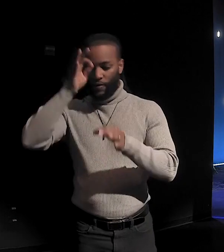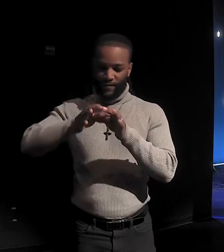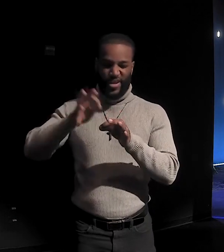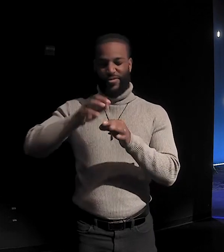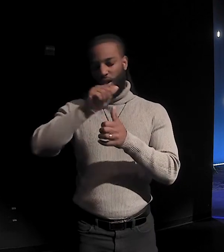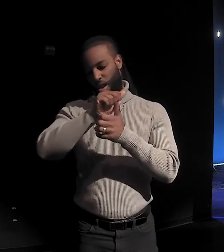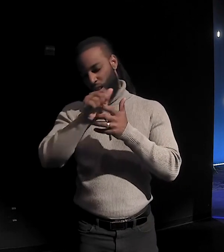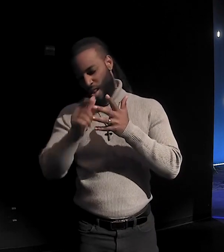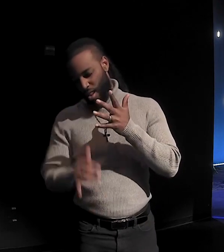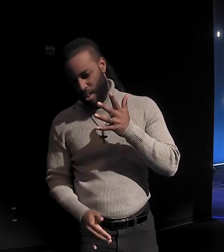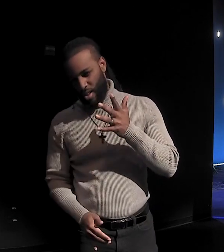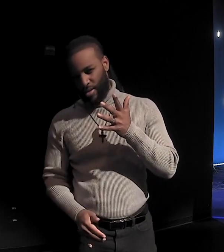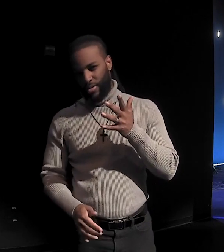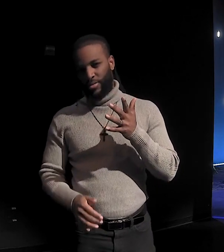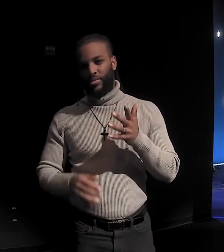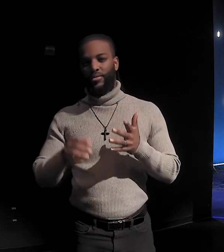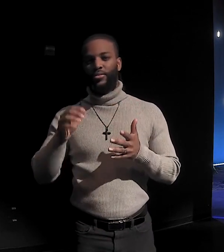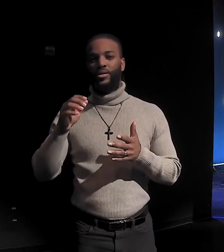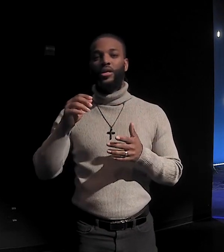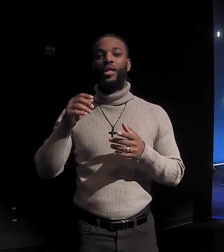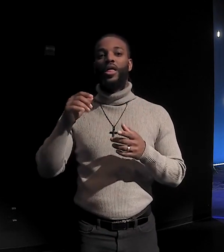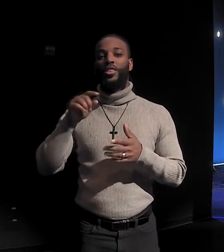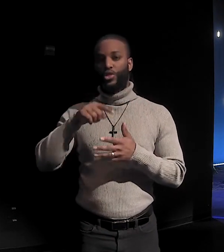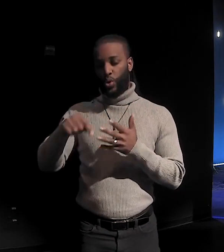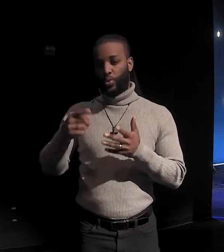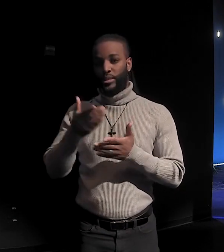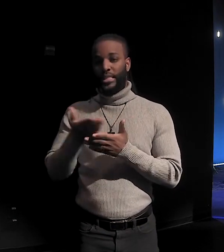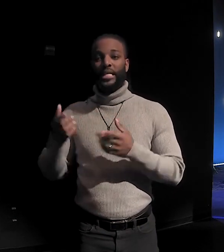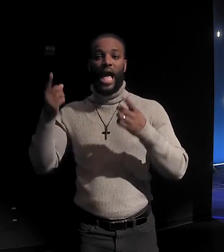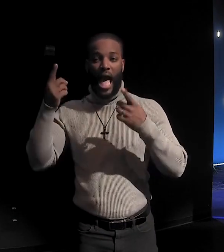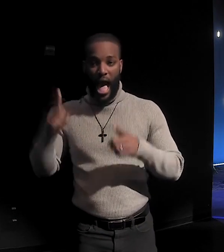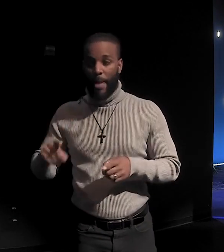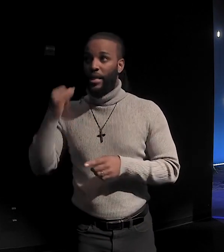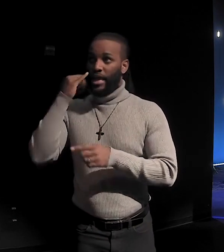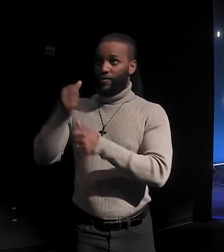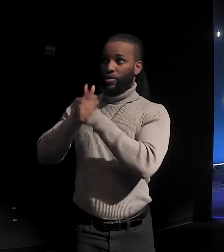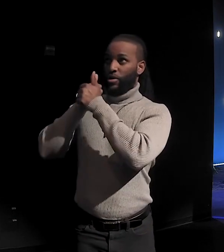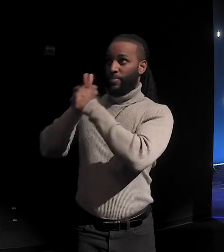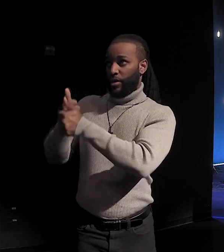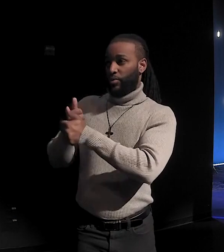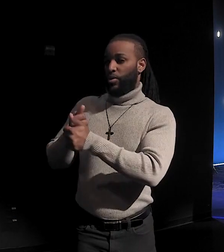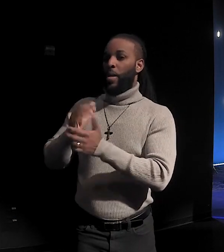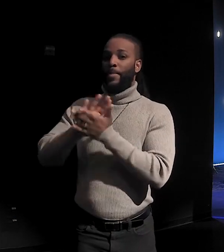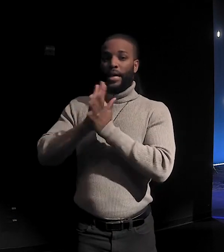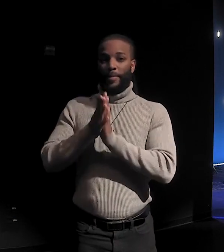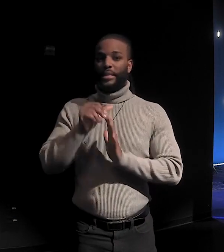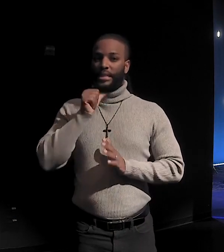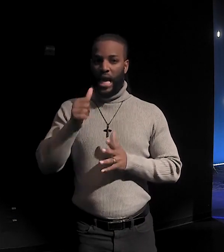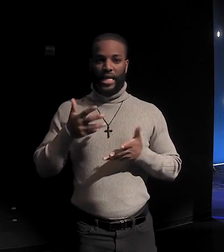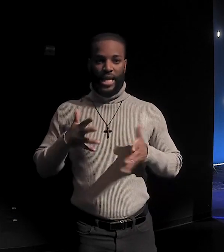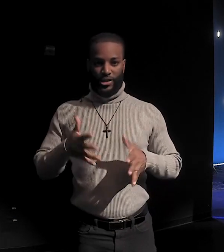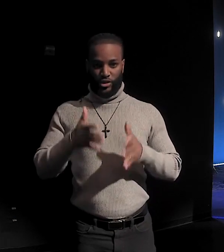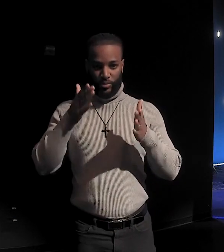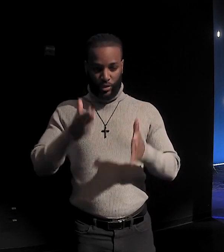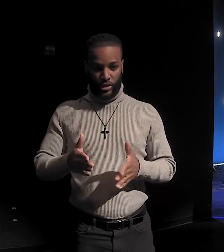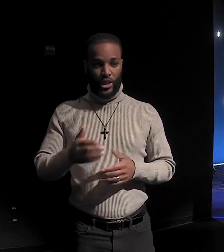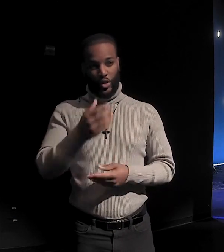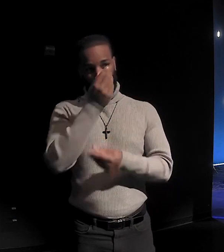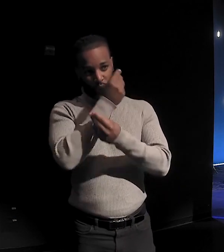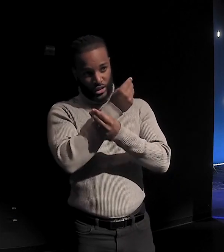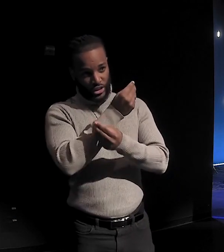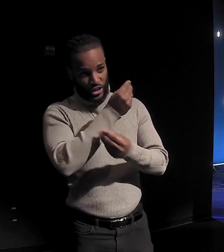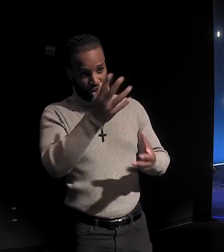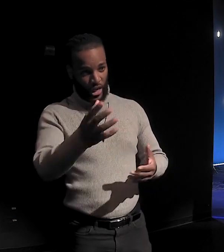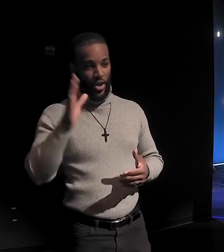words that come out of us when we've been with Jesus. We become a non-anxious presence, and then we share the love of Jesus